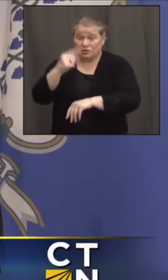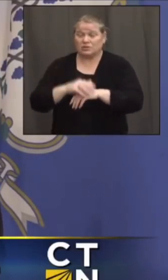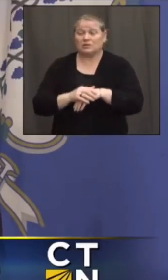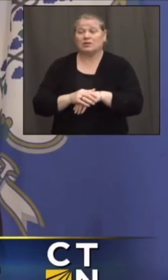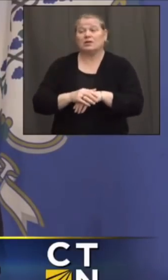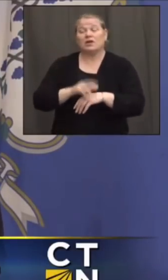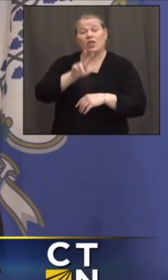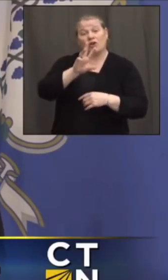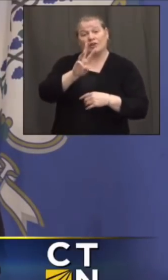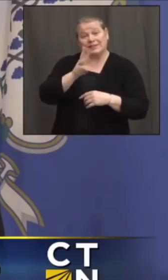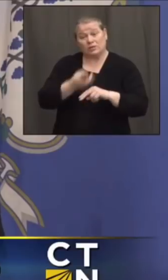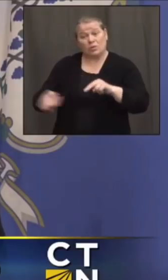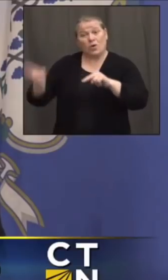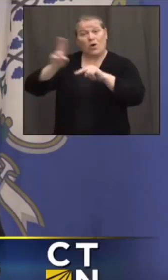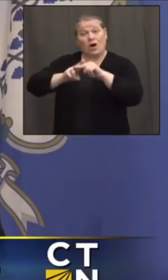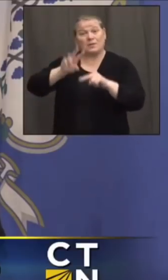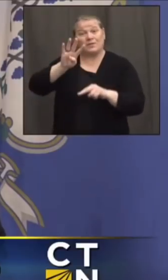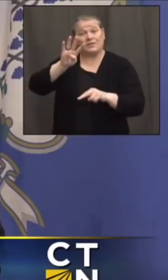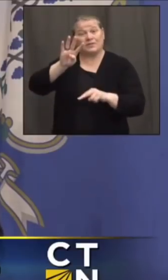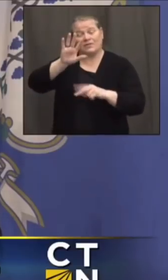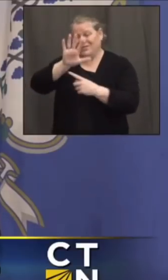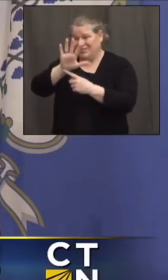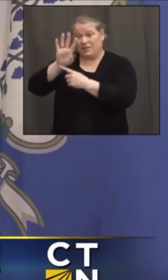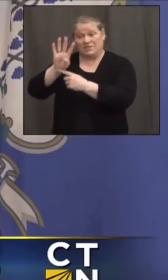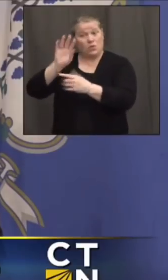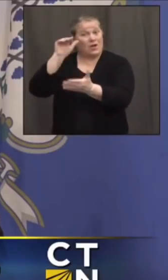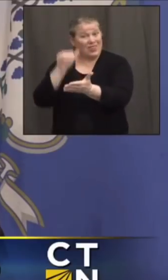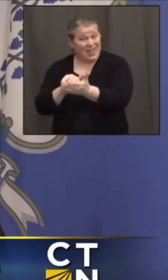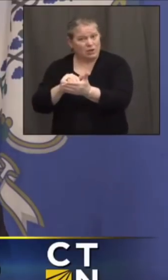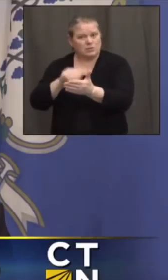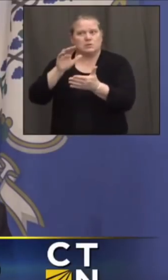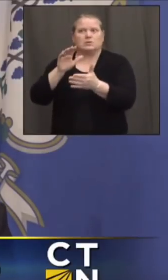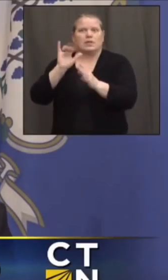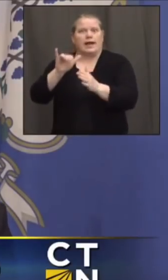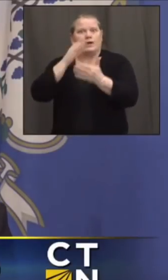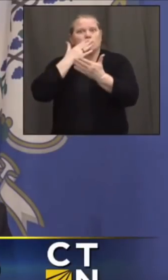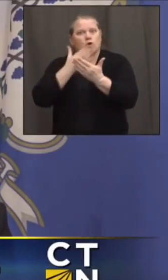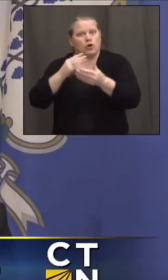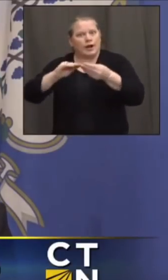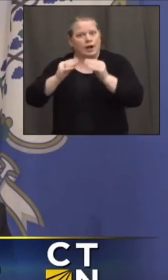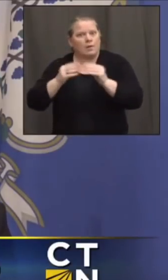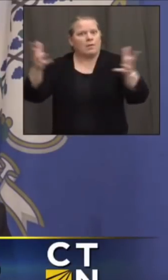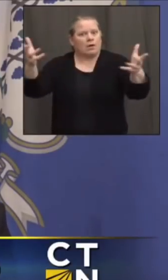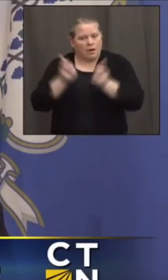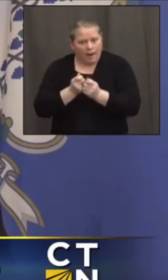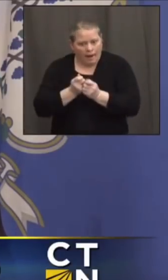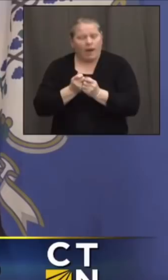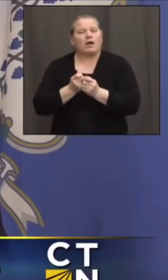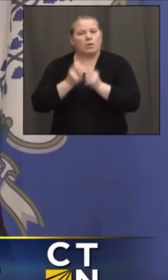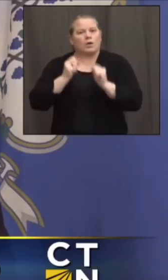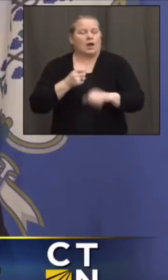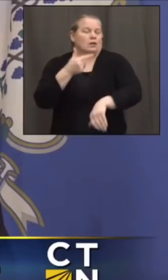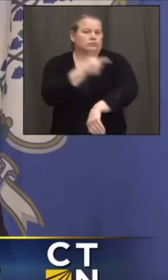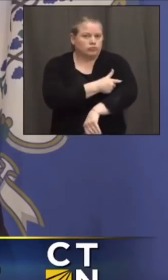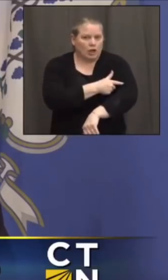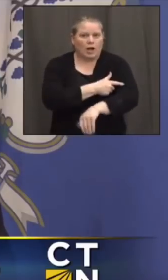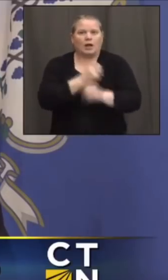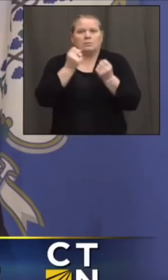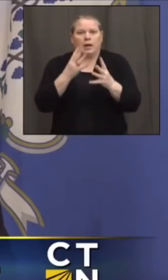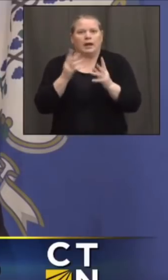54,000. That's good. Start to use those second doses so we get more people vaccinated faster.